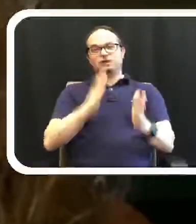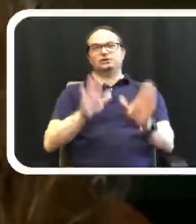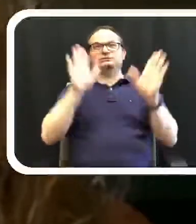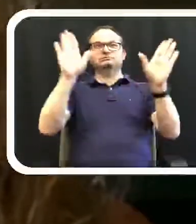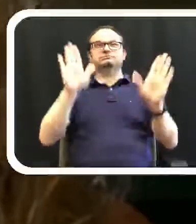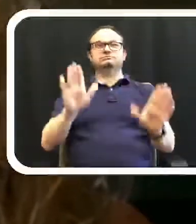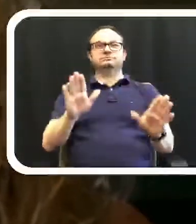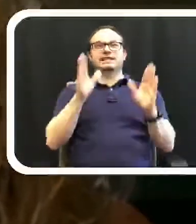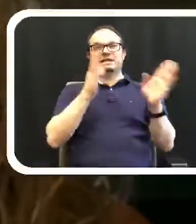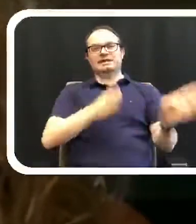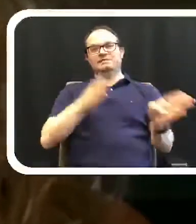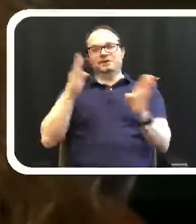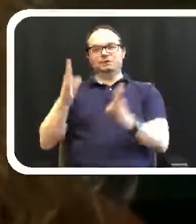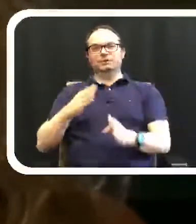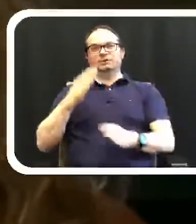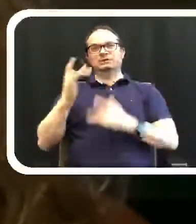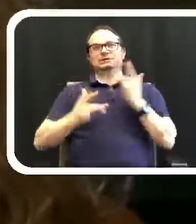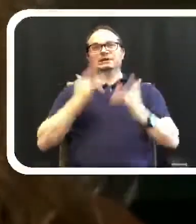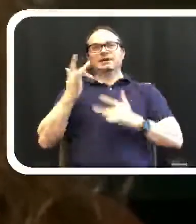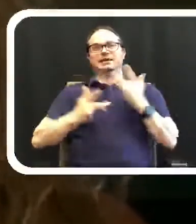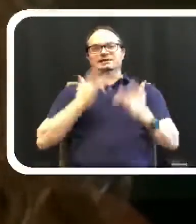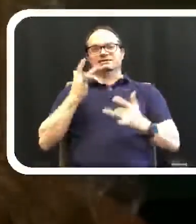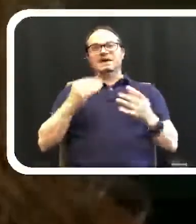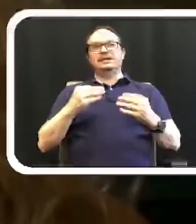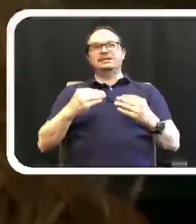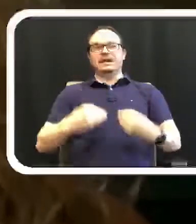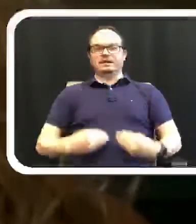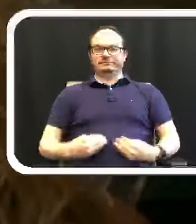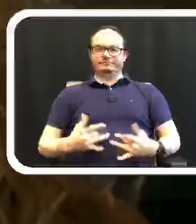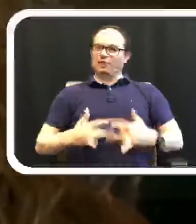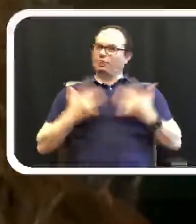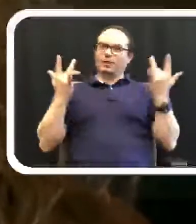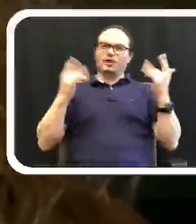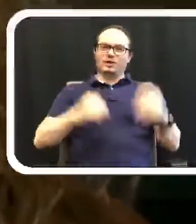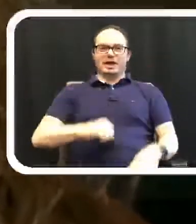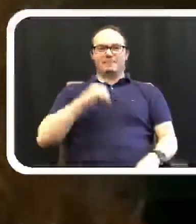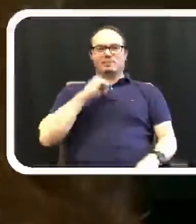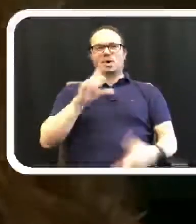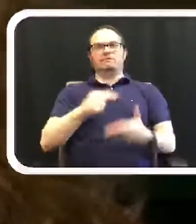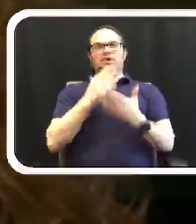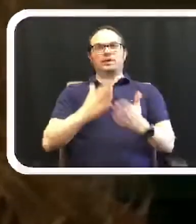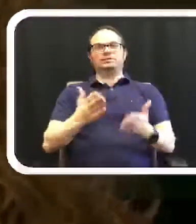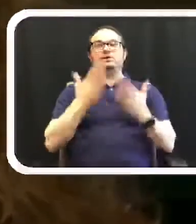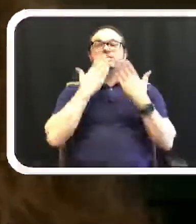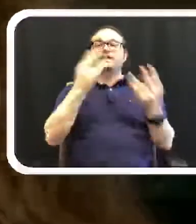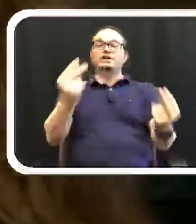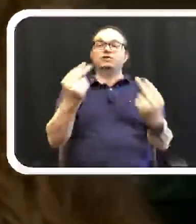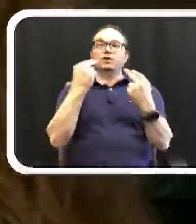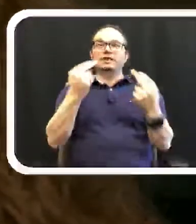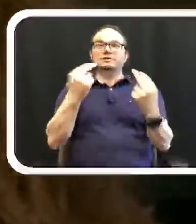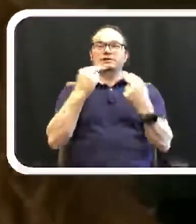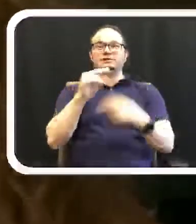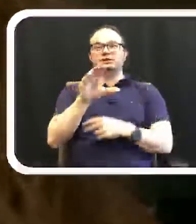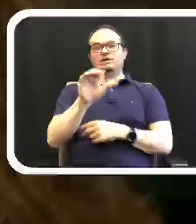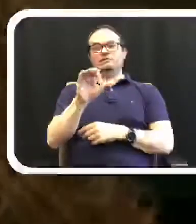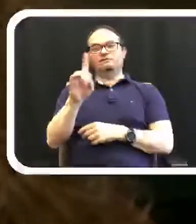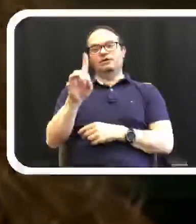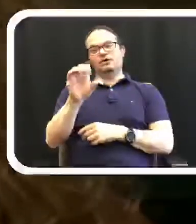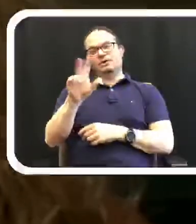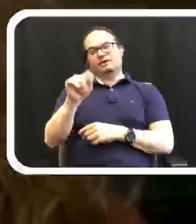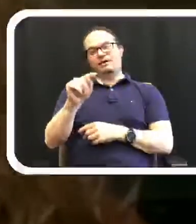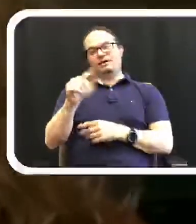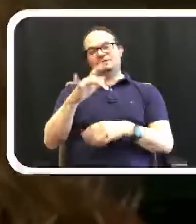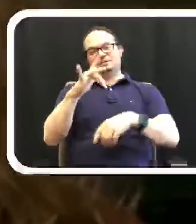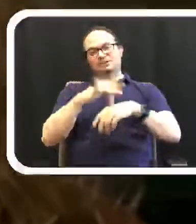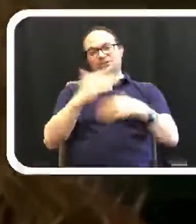outstanding individuals, and we're excited and thrilled and proud of our graduates. Thanks for listening to Cardcast and being with us